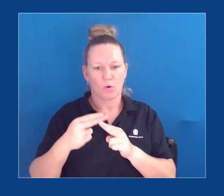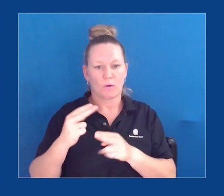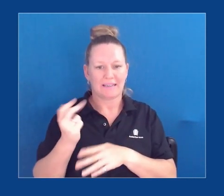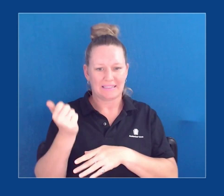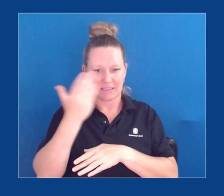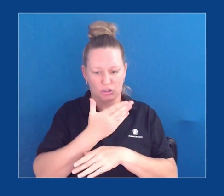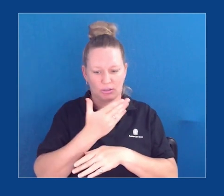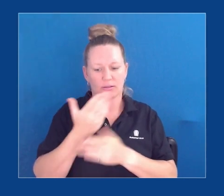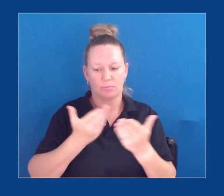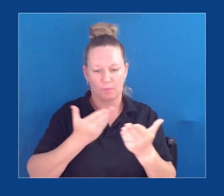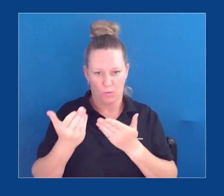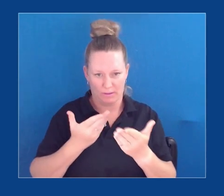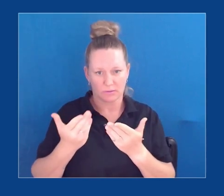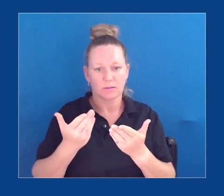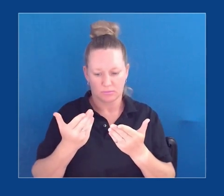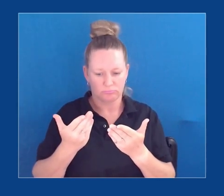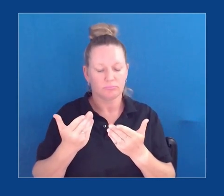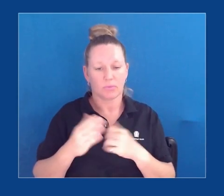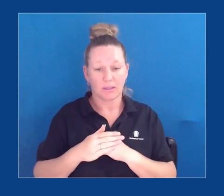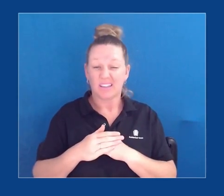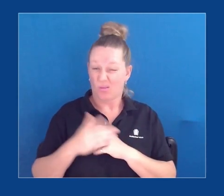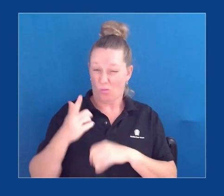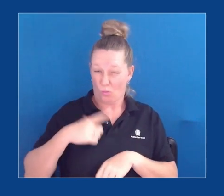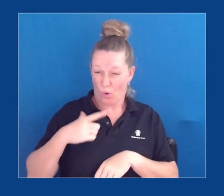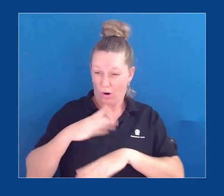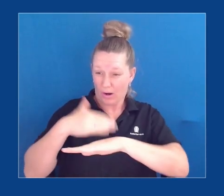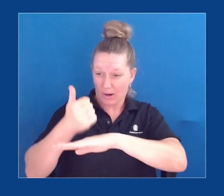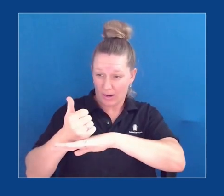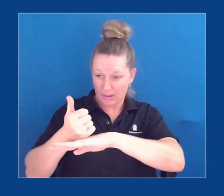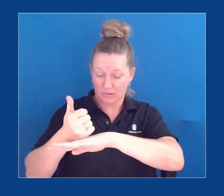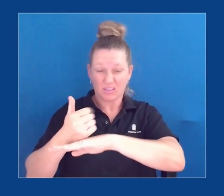us had observed and were very